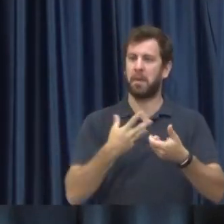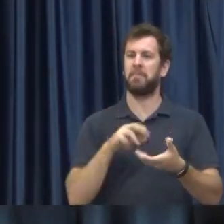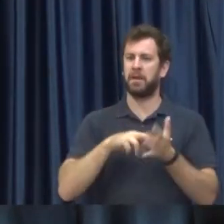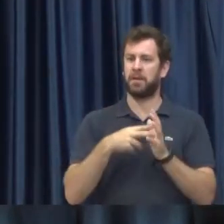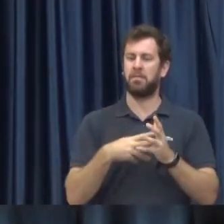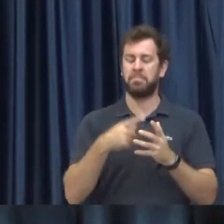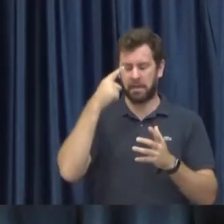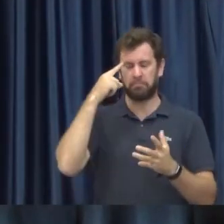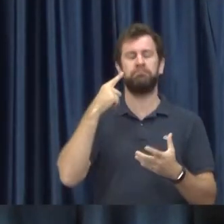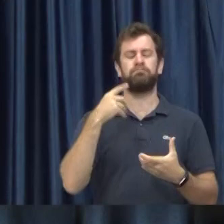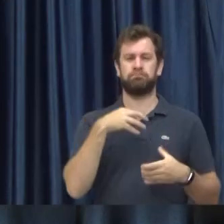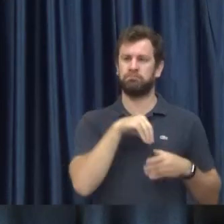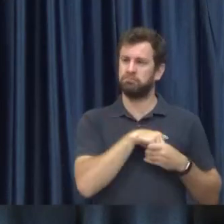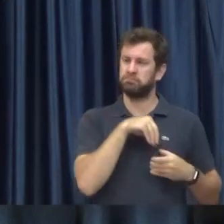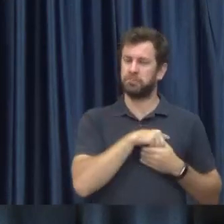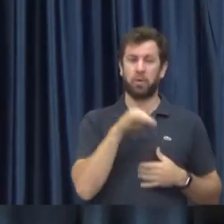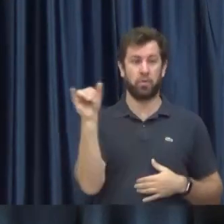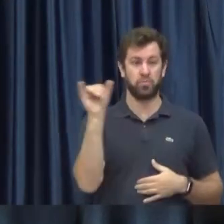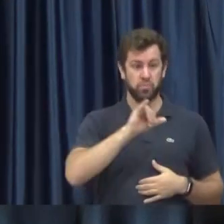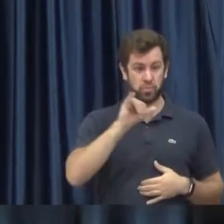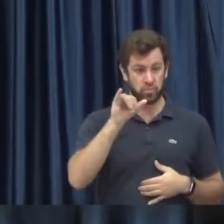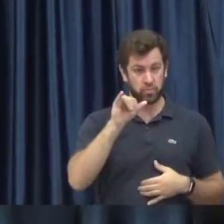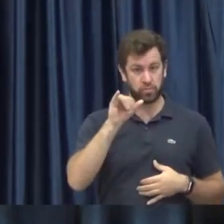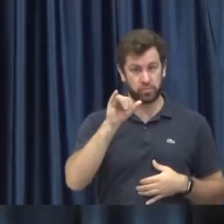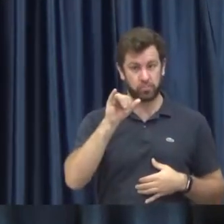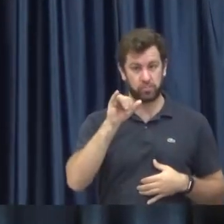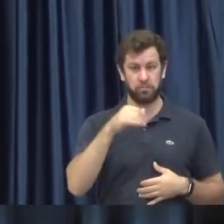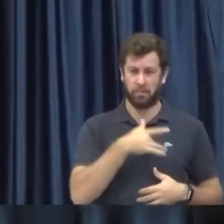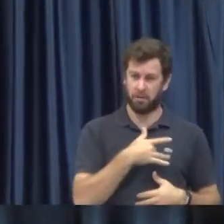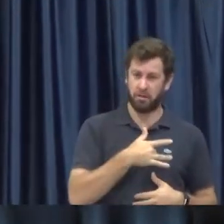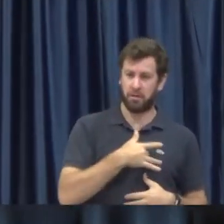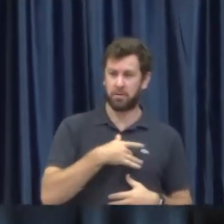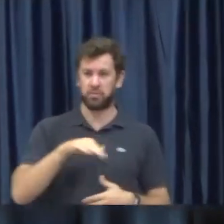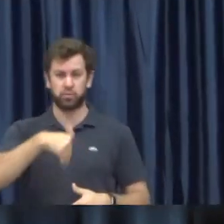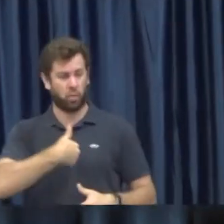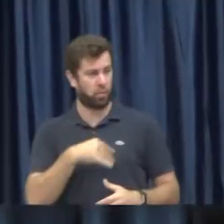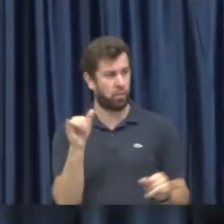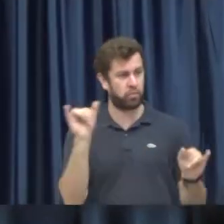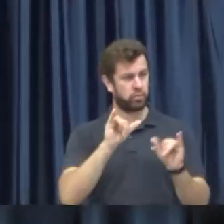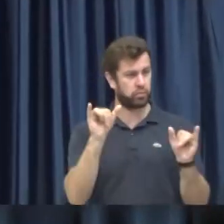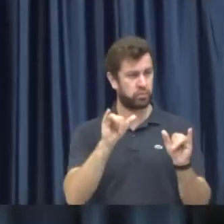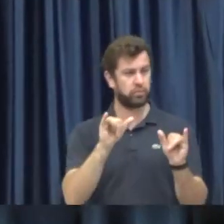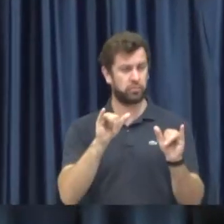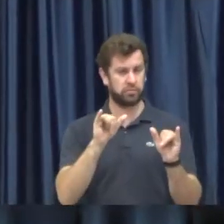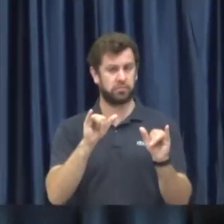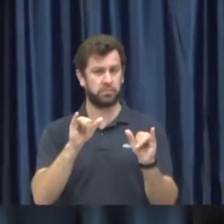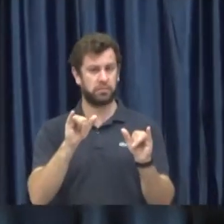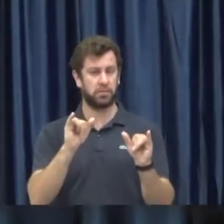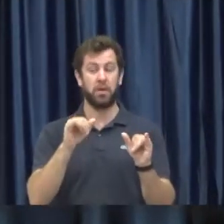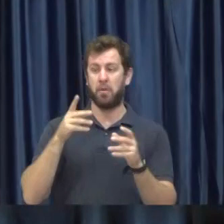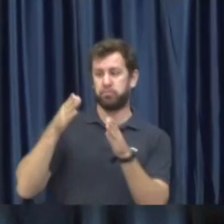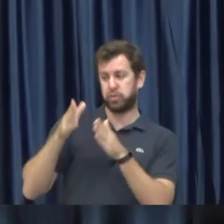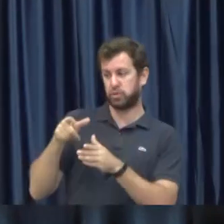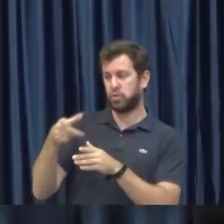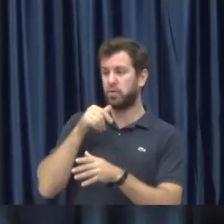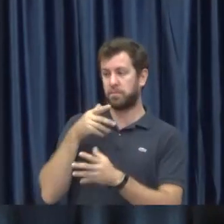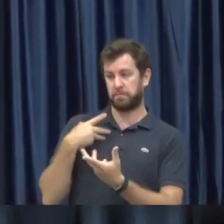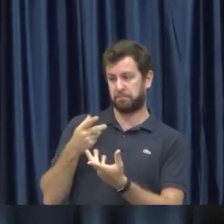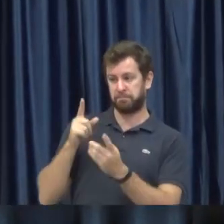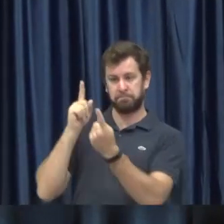from the Hajj, did they maintain that same respect that they had for the person of another